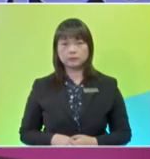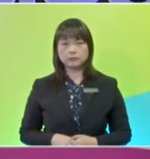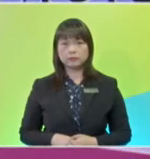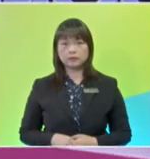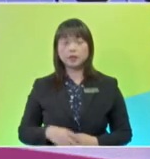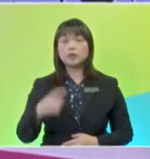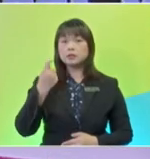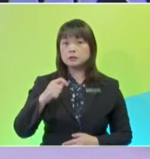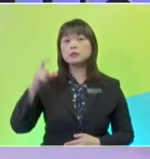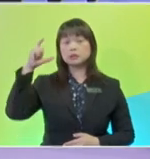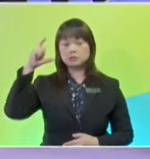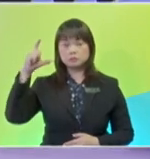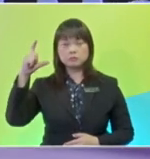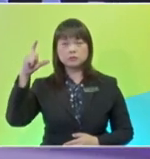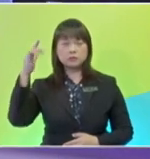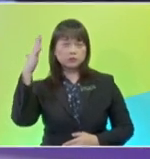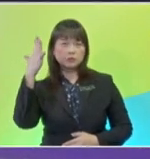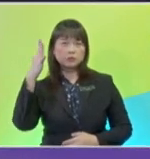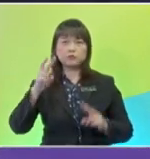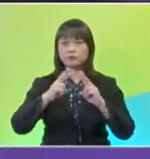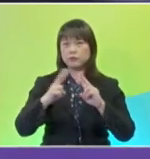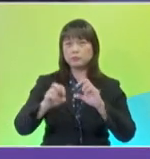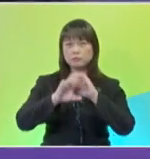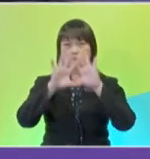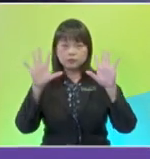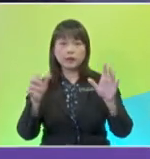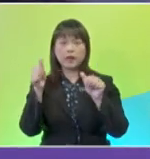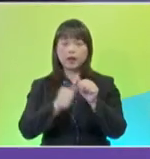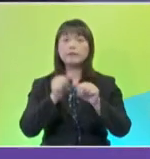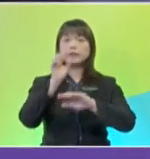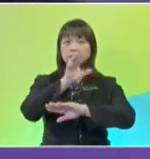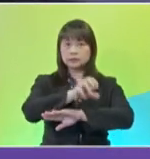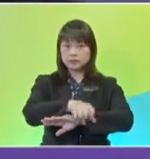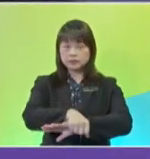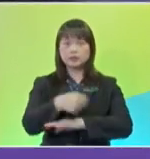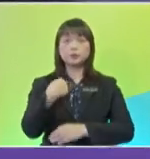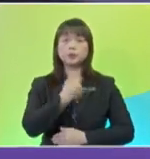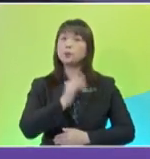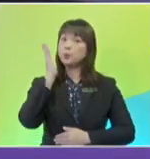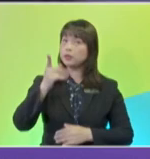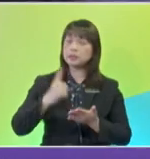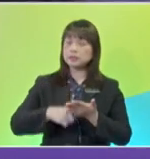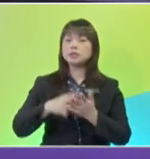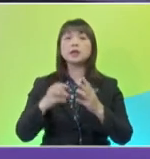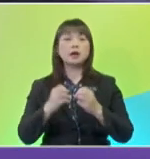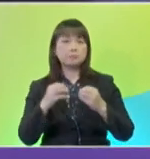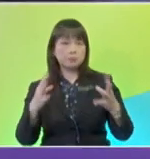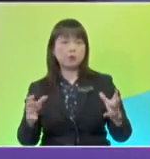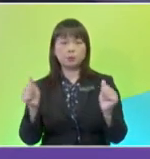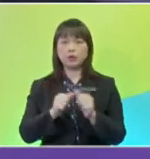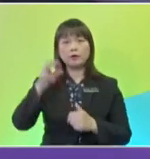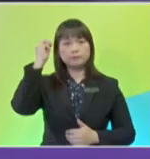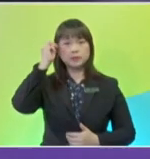The moon shines very bright every night, and that's what we are going to be discussing a lot more together with Mr. Q